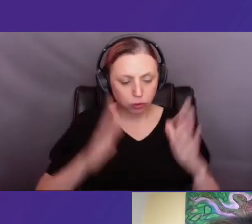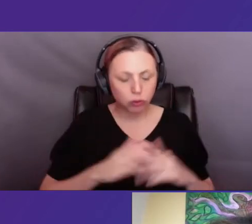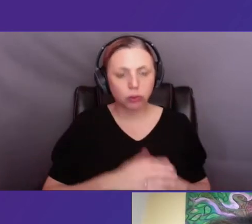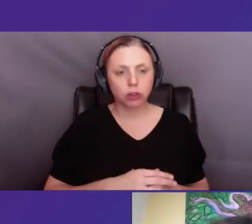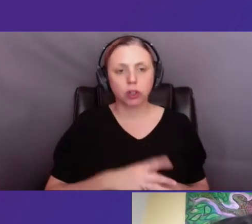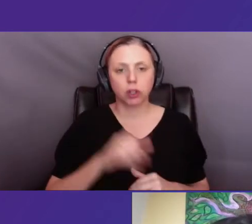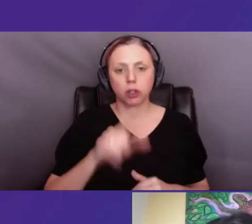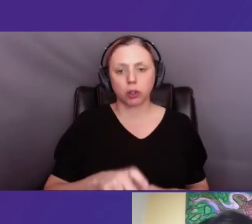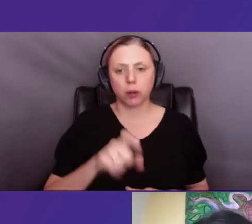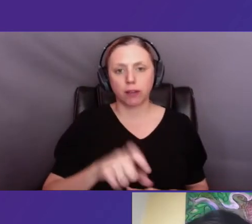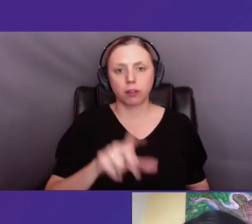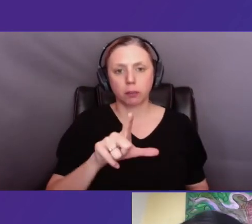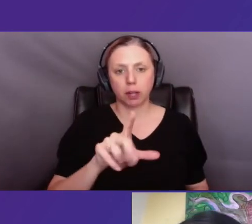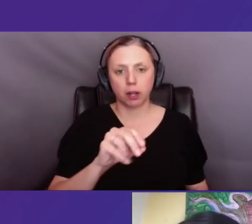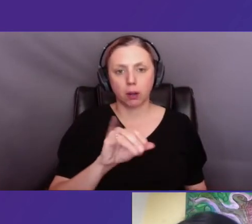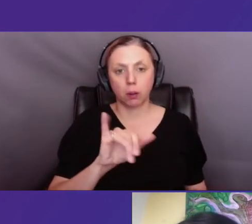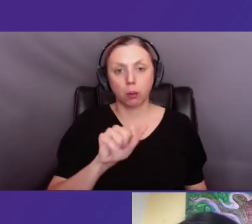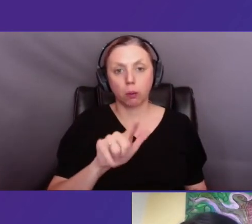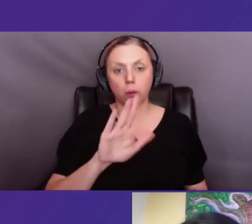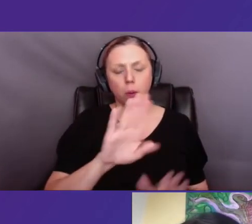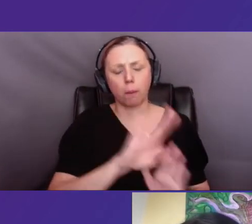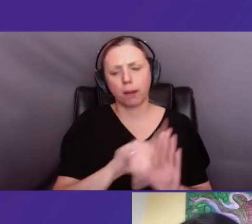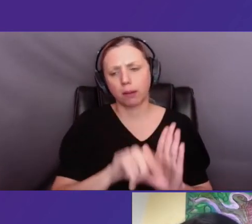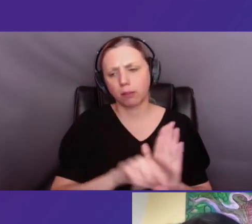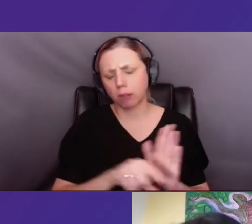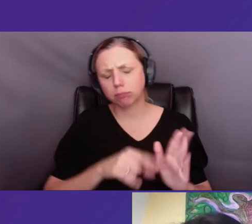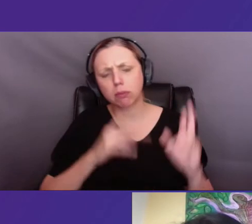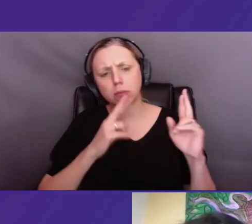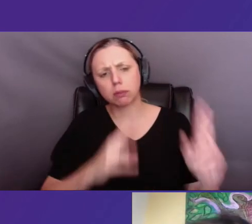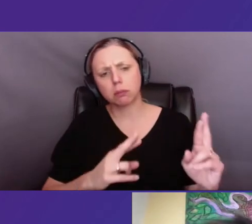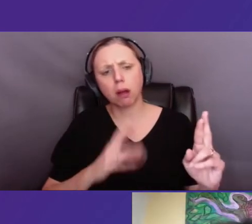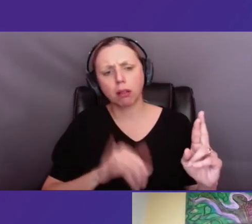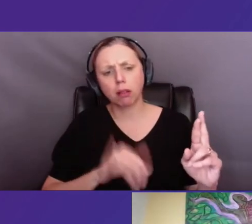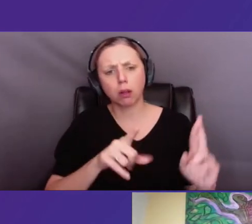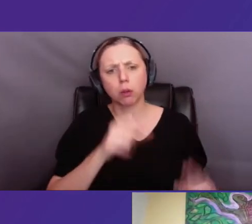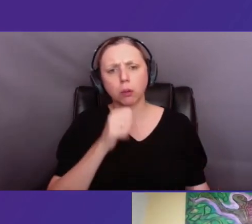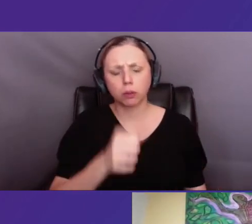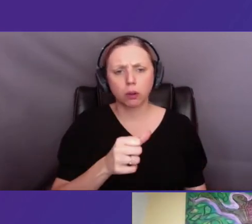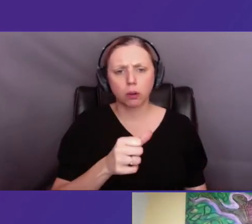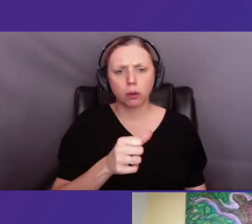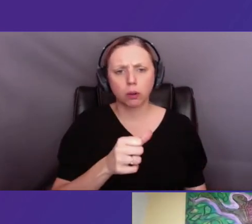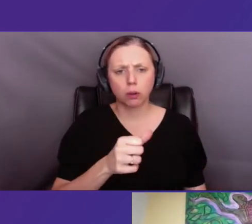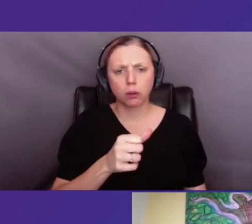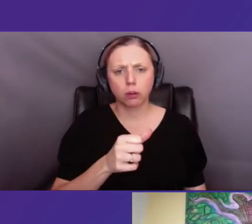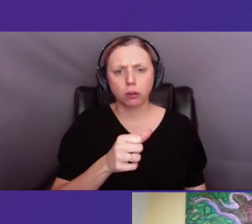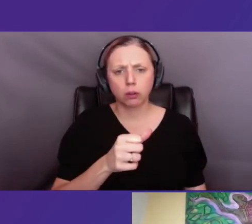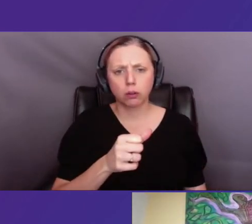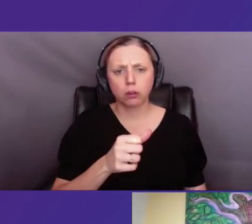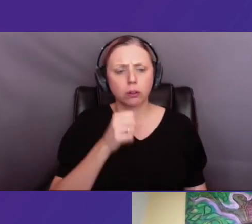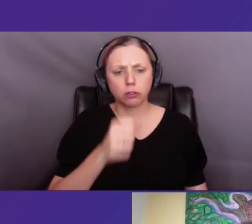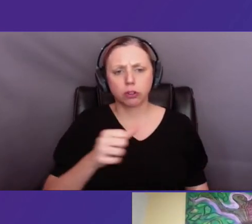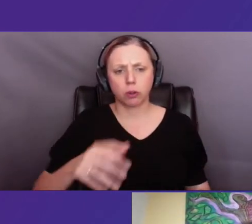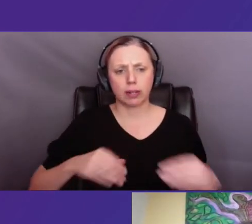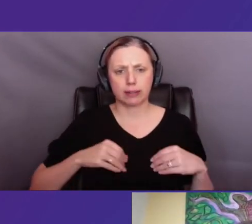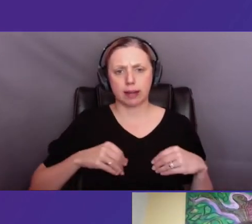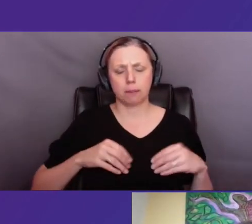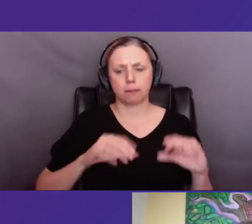loyal to your background. I mean, I respect the fact that you don't take non-Western forms.